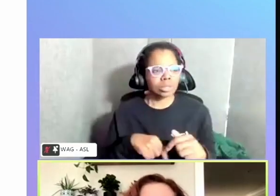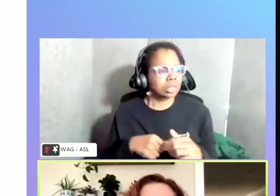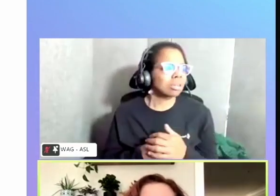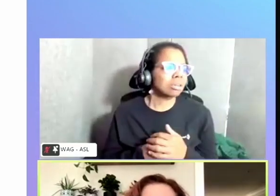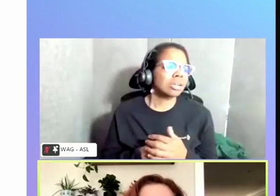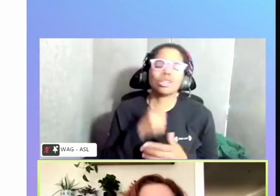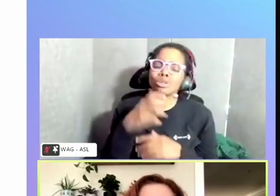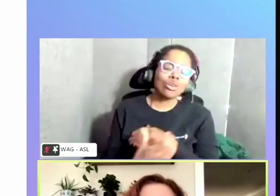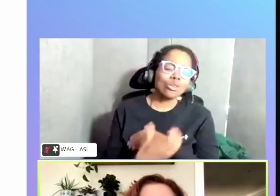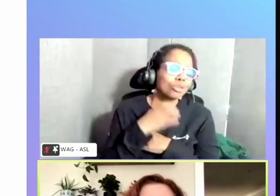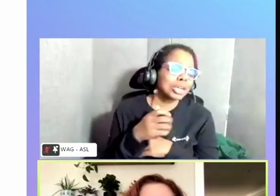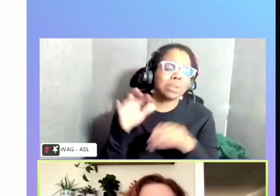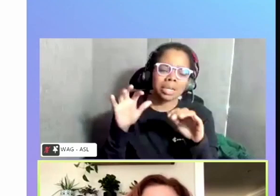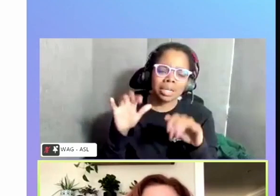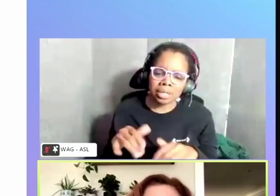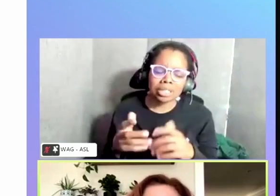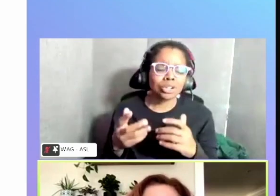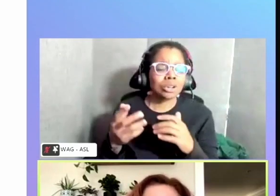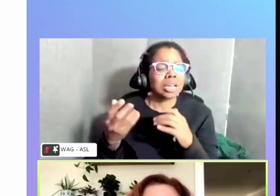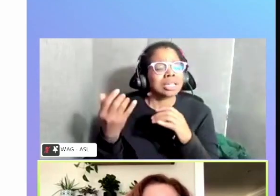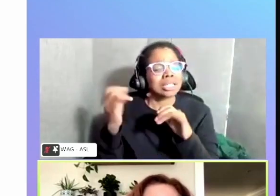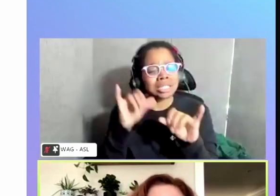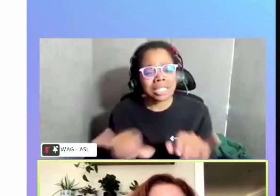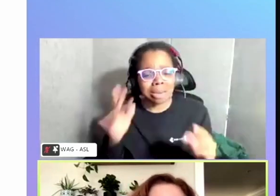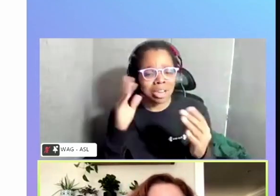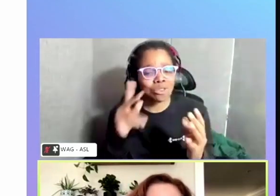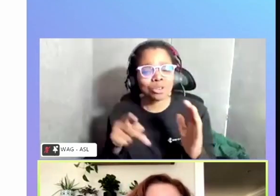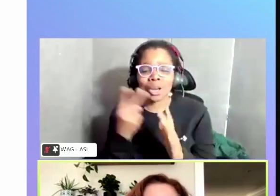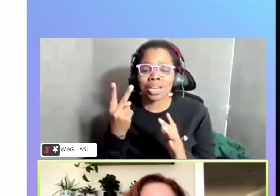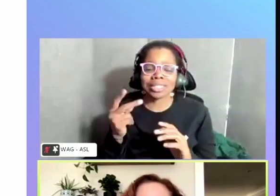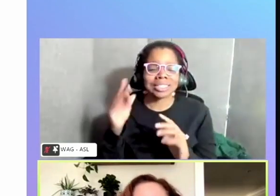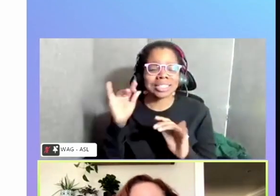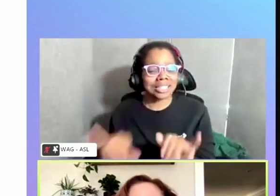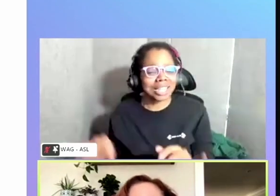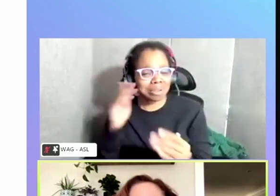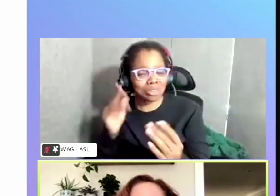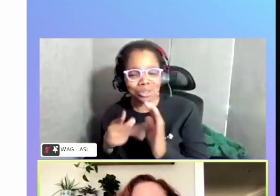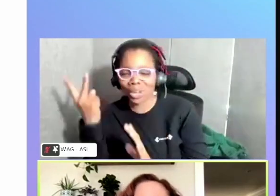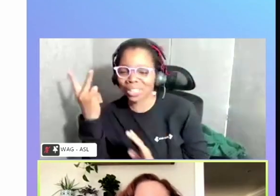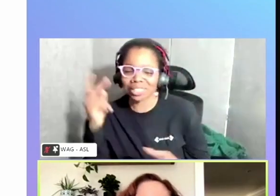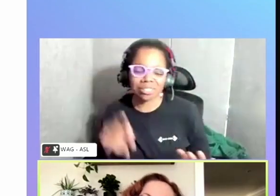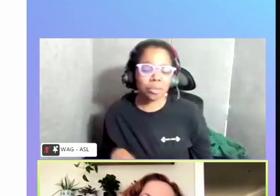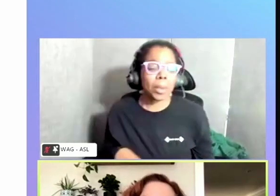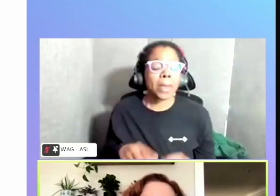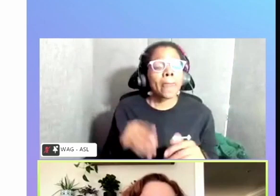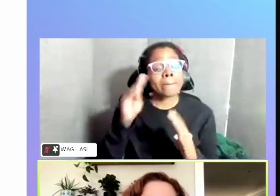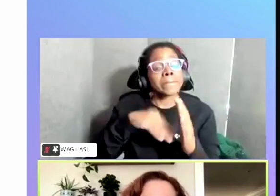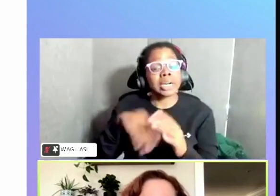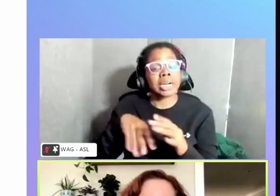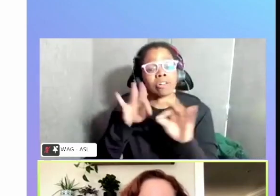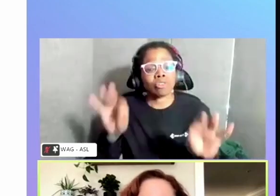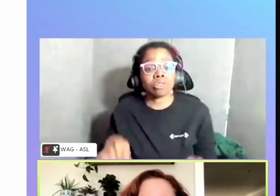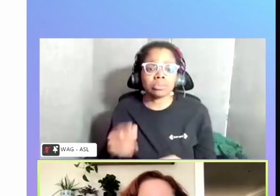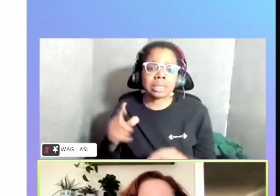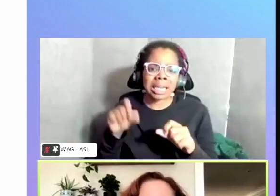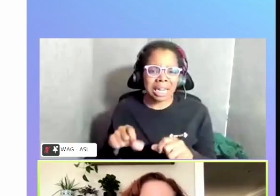me enter, don't make me enter, the same info twice, the same info twice." Completing forms can be straining for